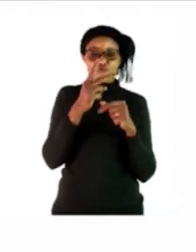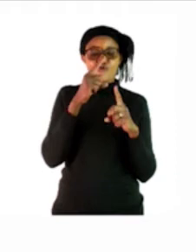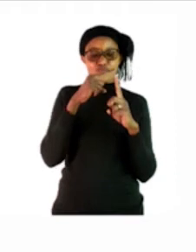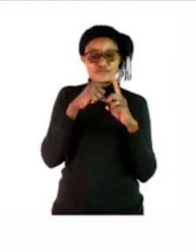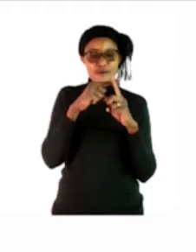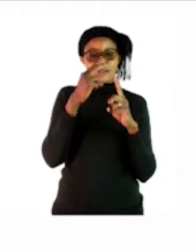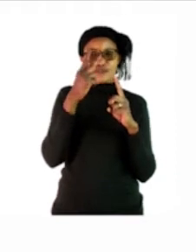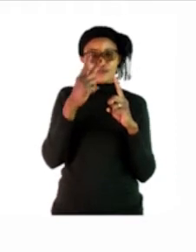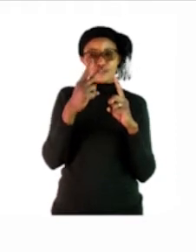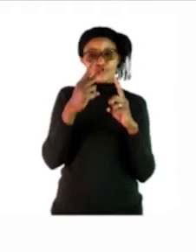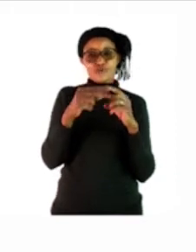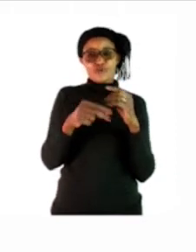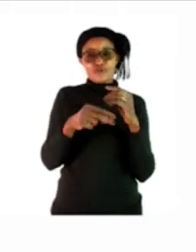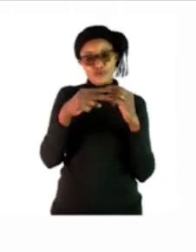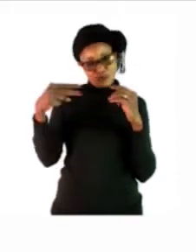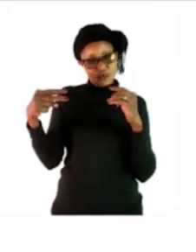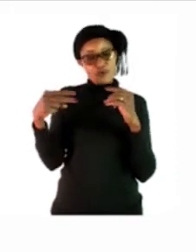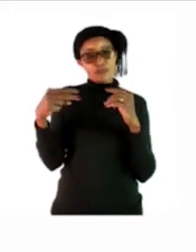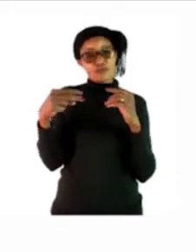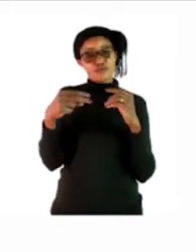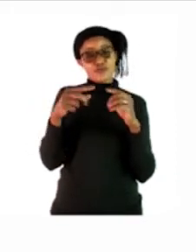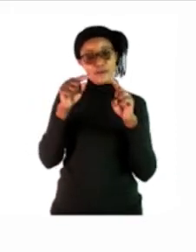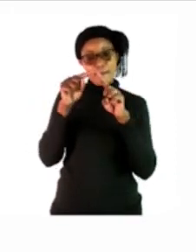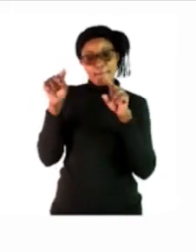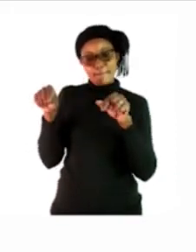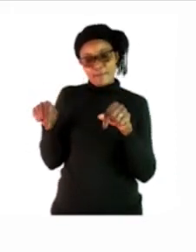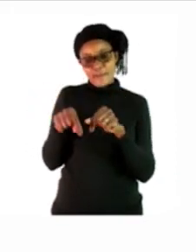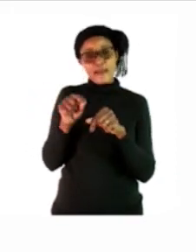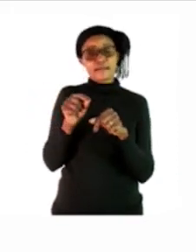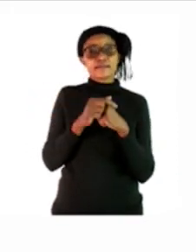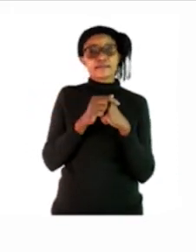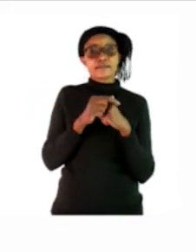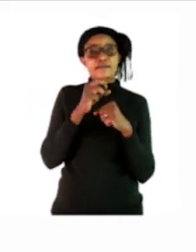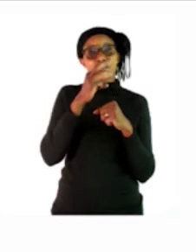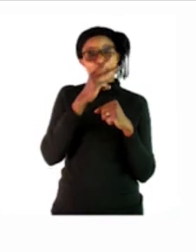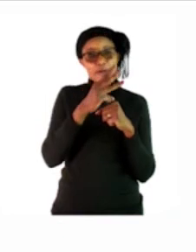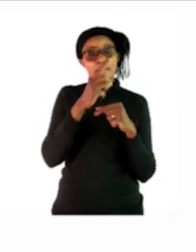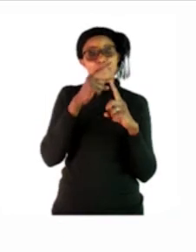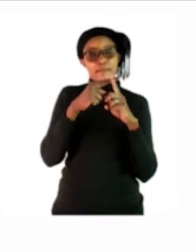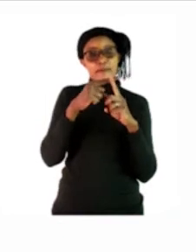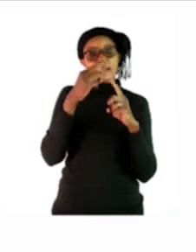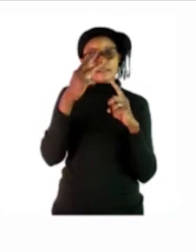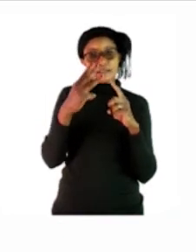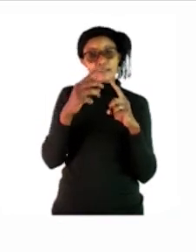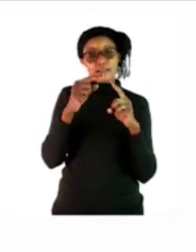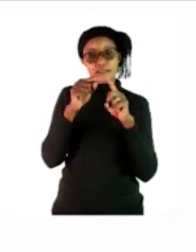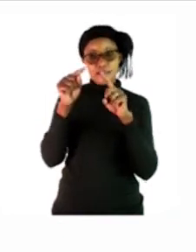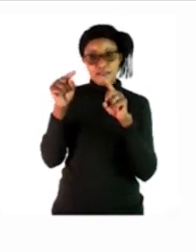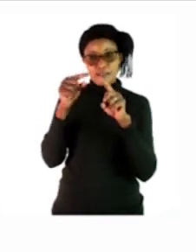2 equals, fill in the answer. 3 plus 3